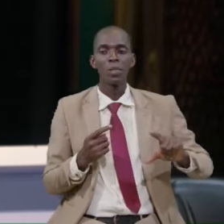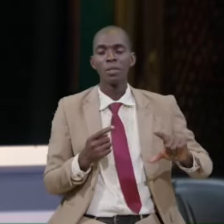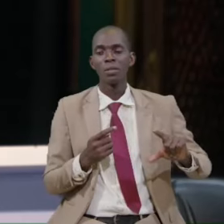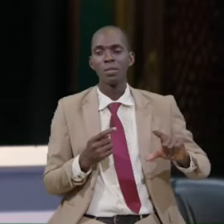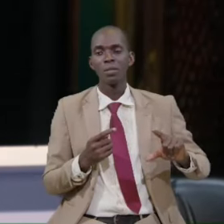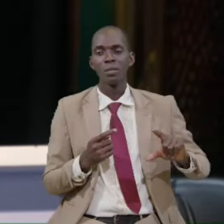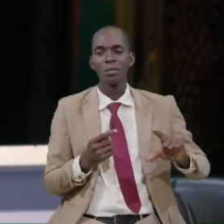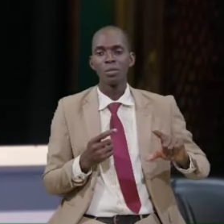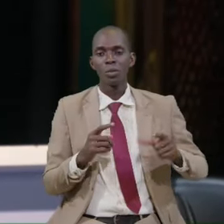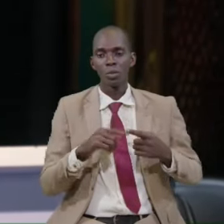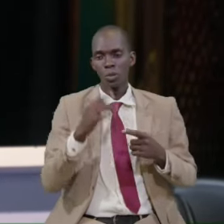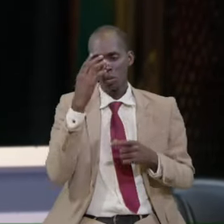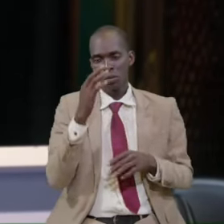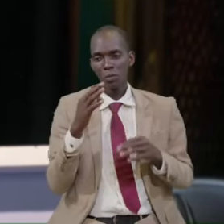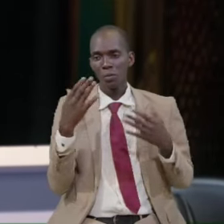Towards the back,